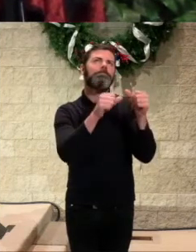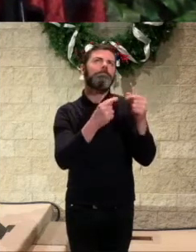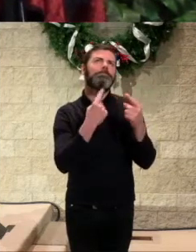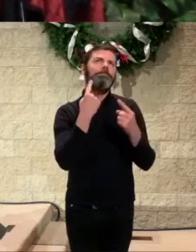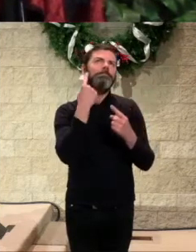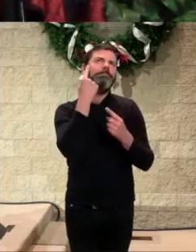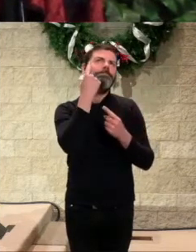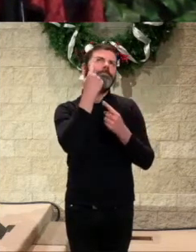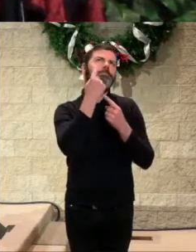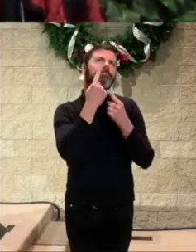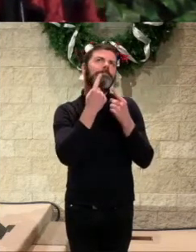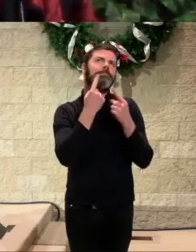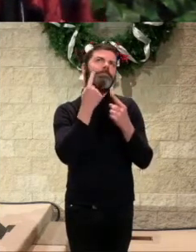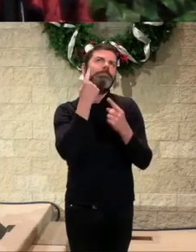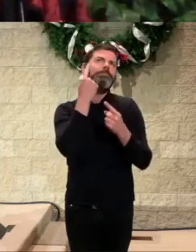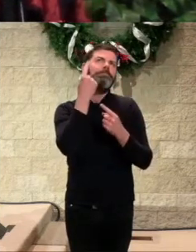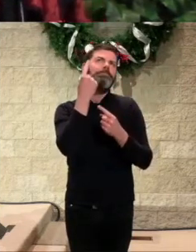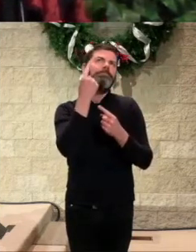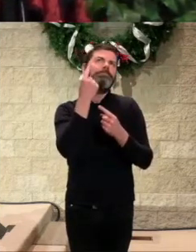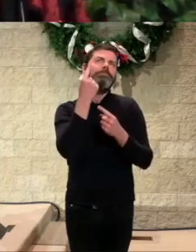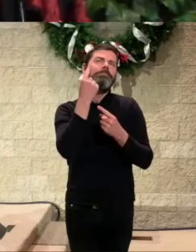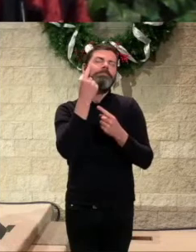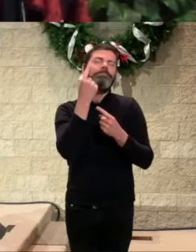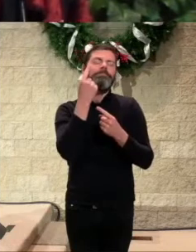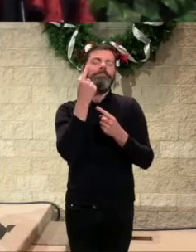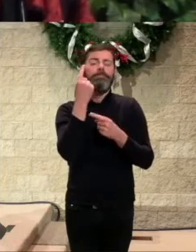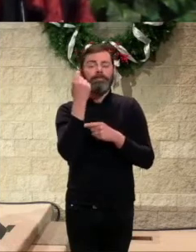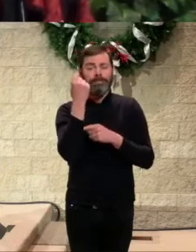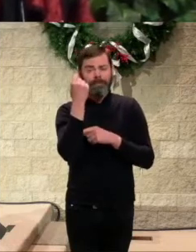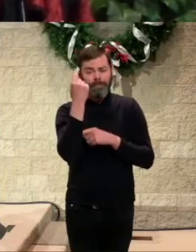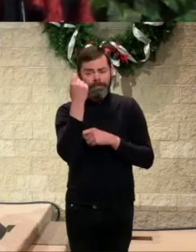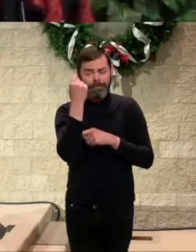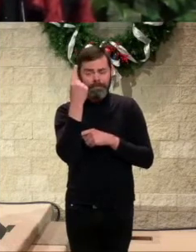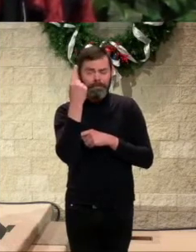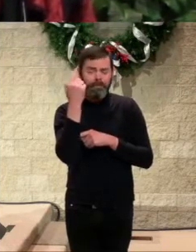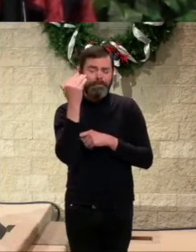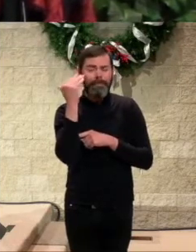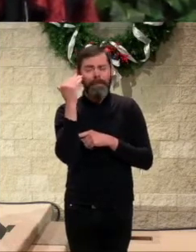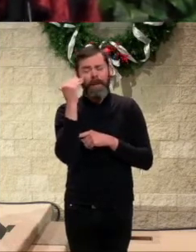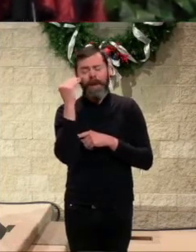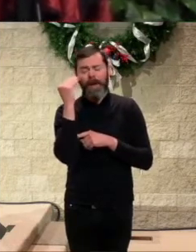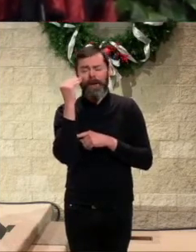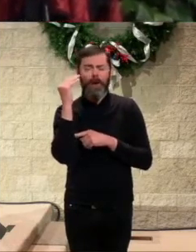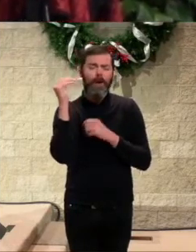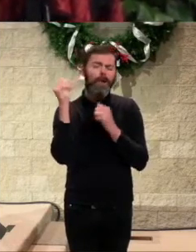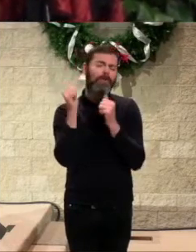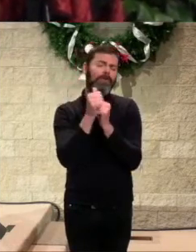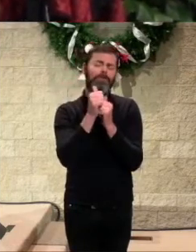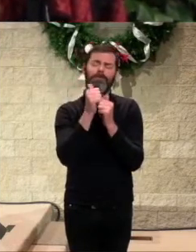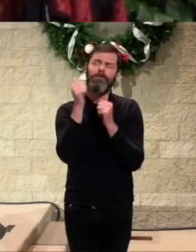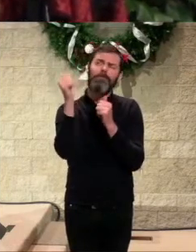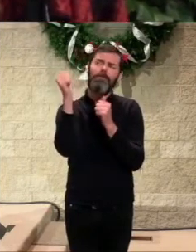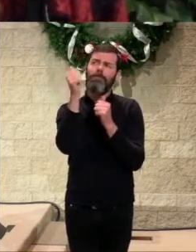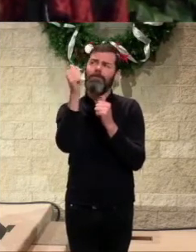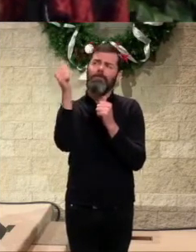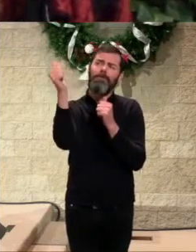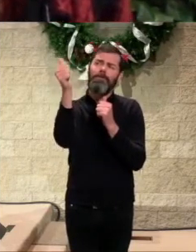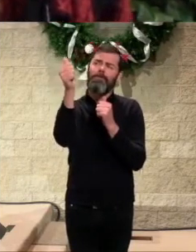And though I know it's a long road